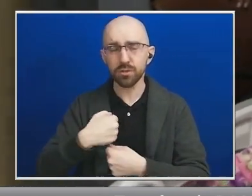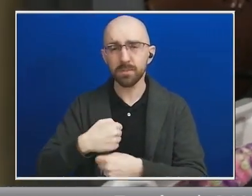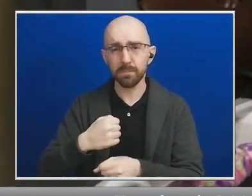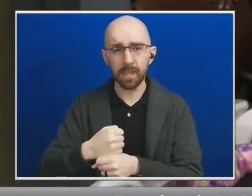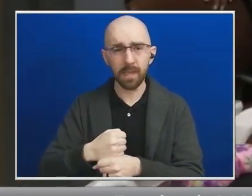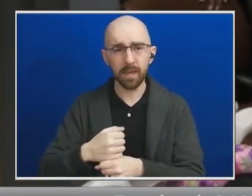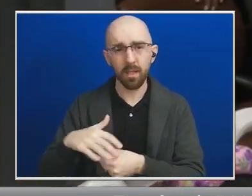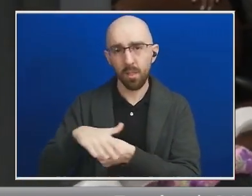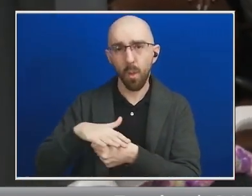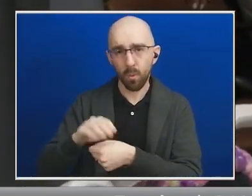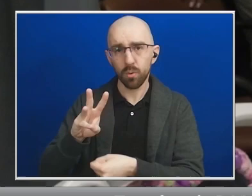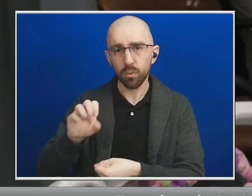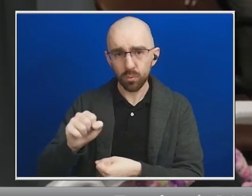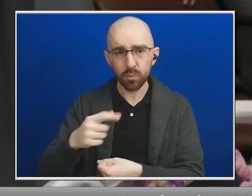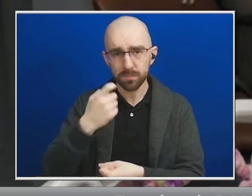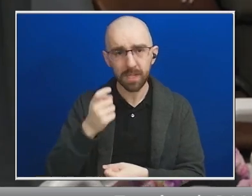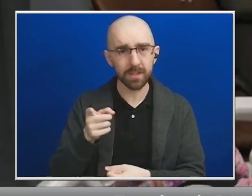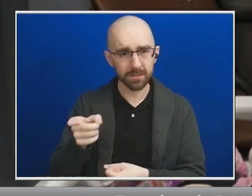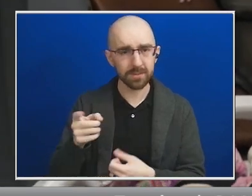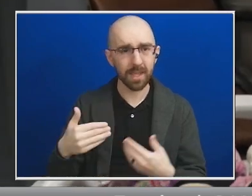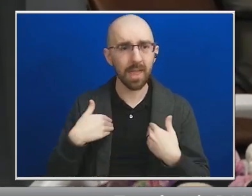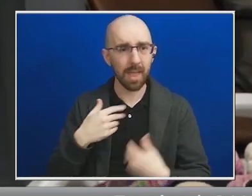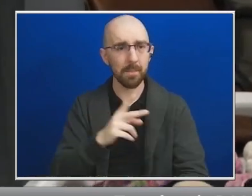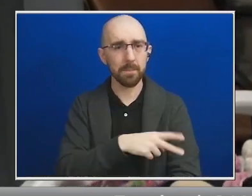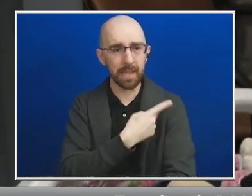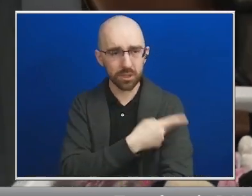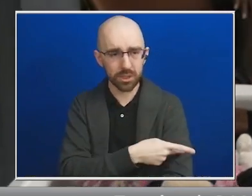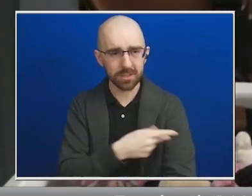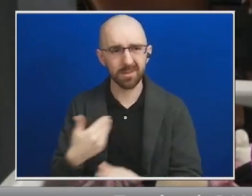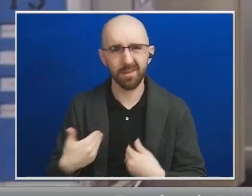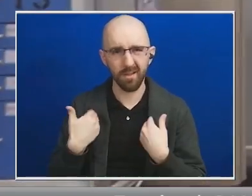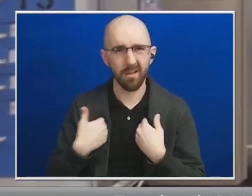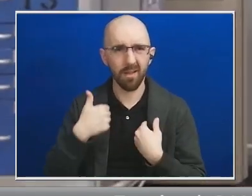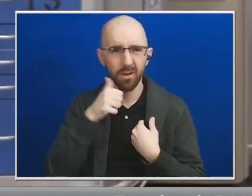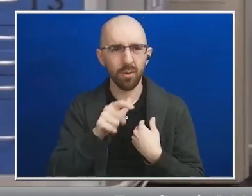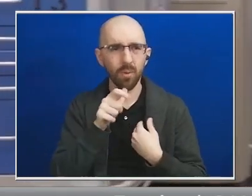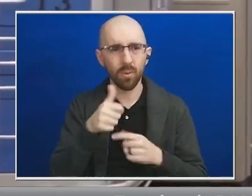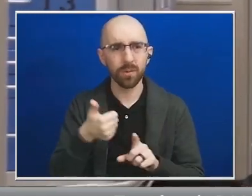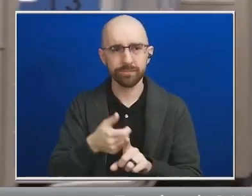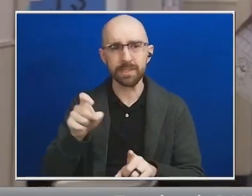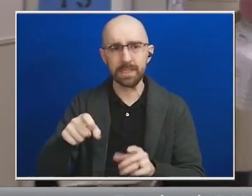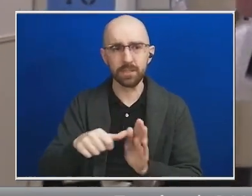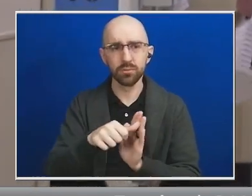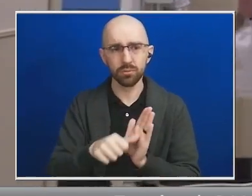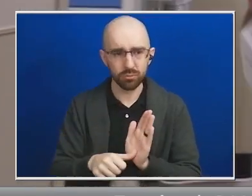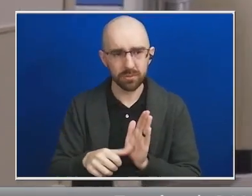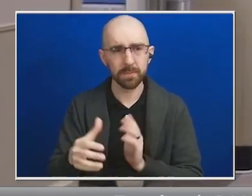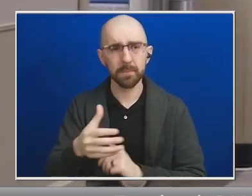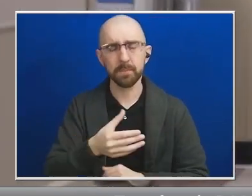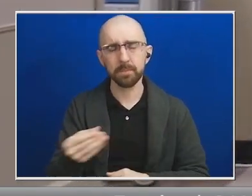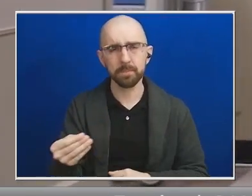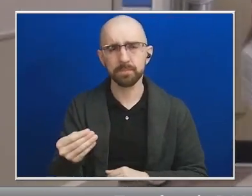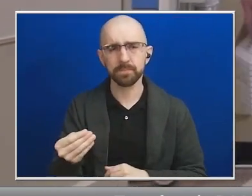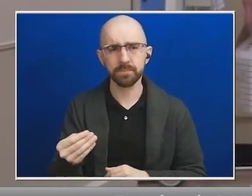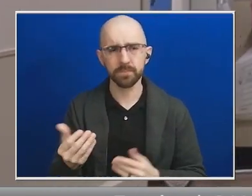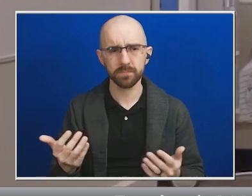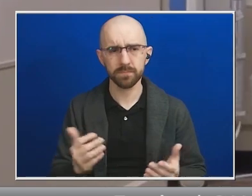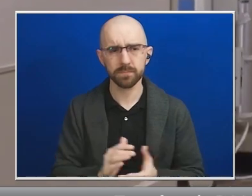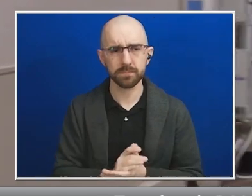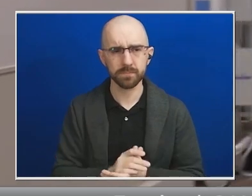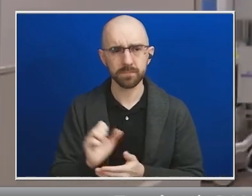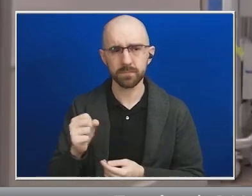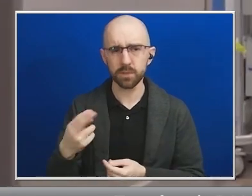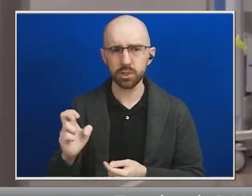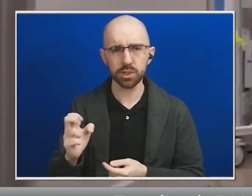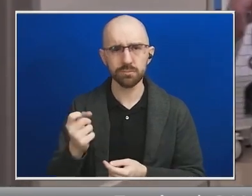because he had a patient, a young girl who needed surgery, and she was understandably